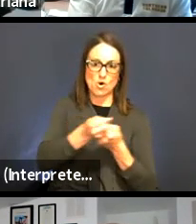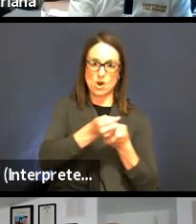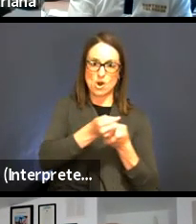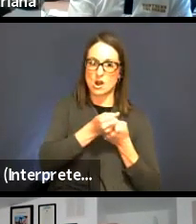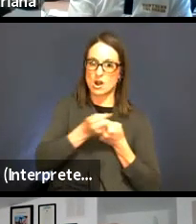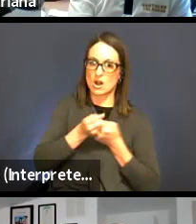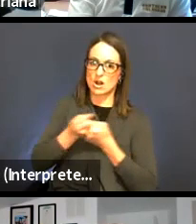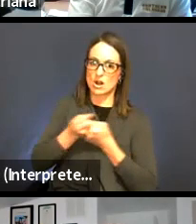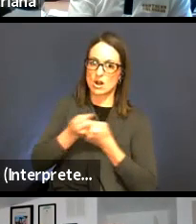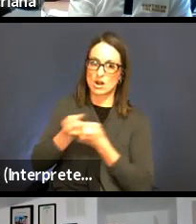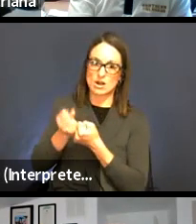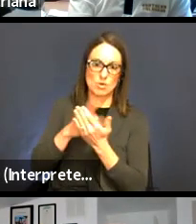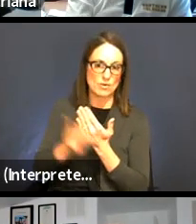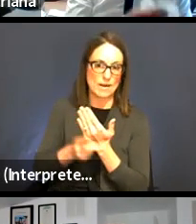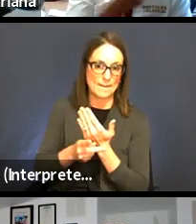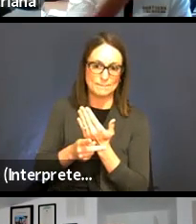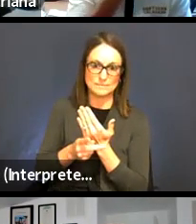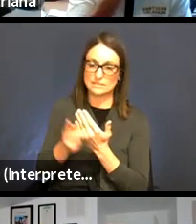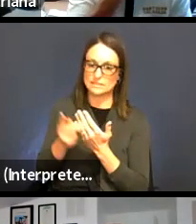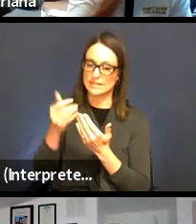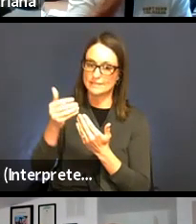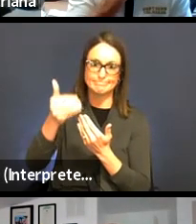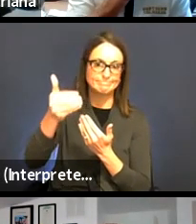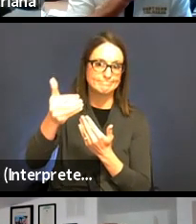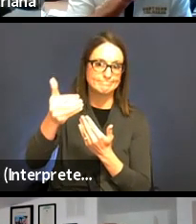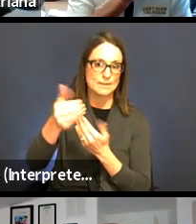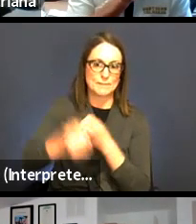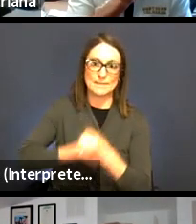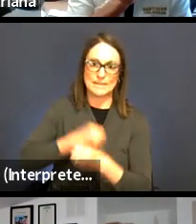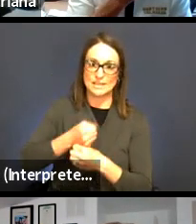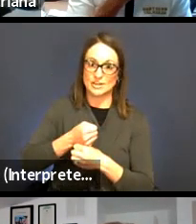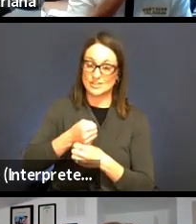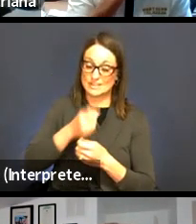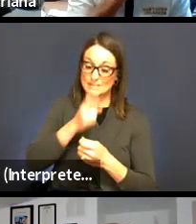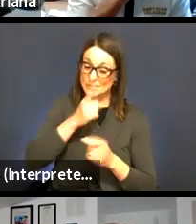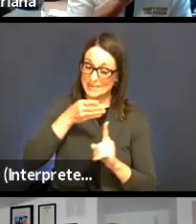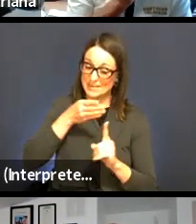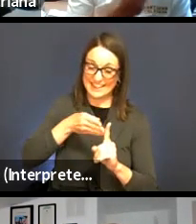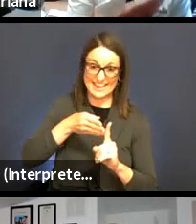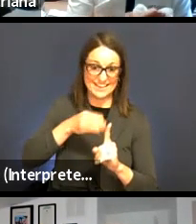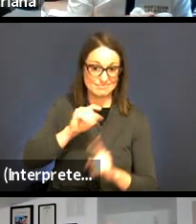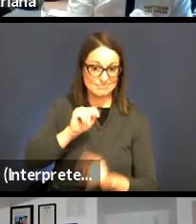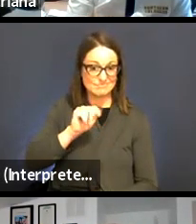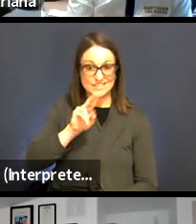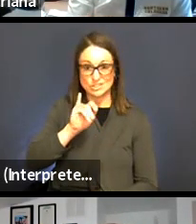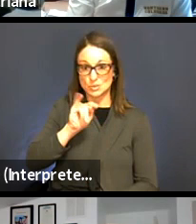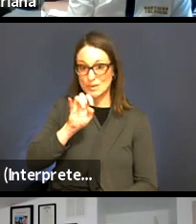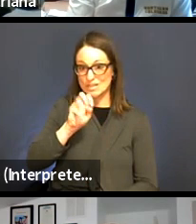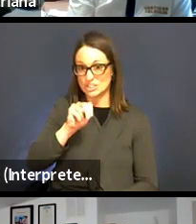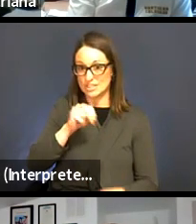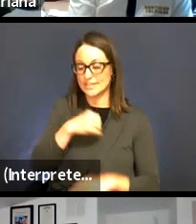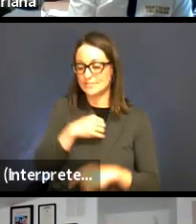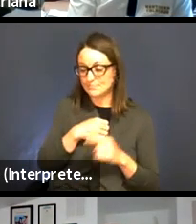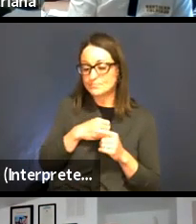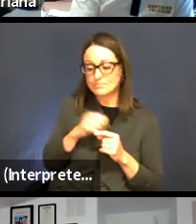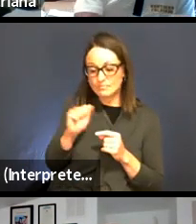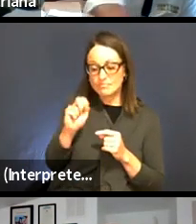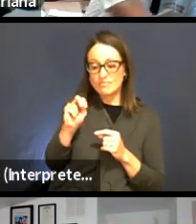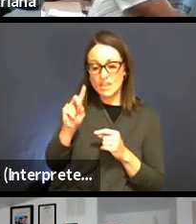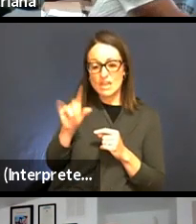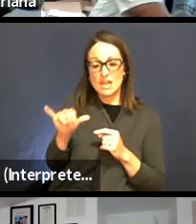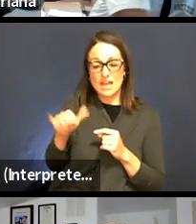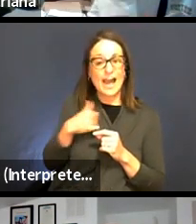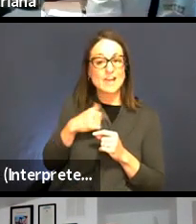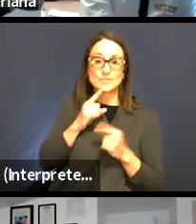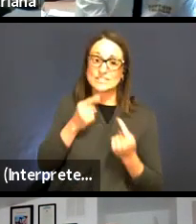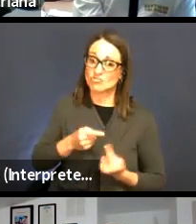program in the out years. And it's tuition. I've really struggled with this because I do